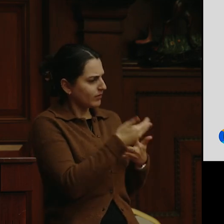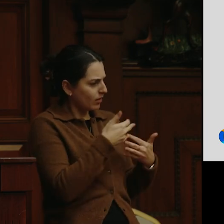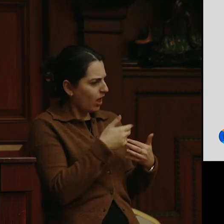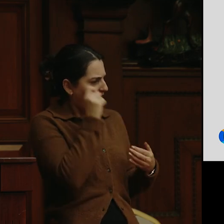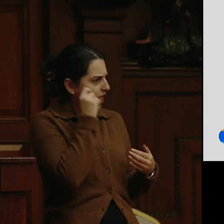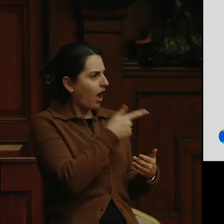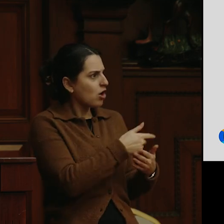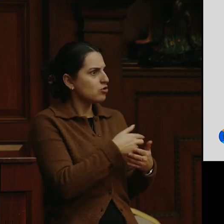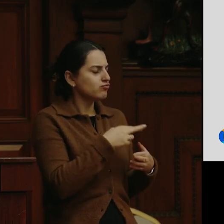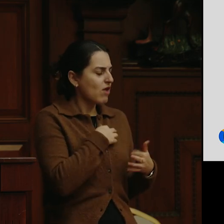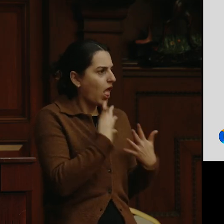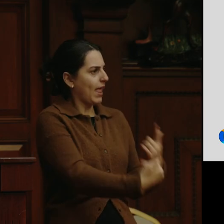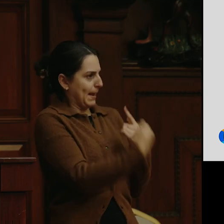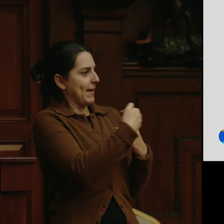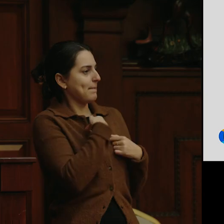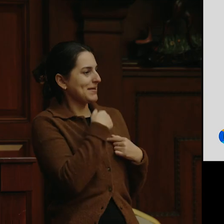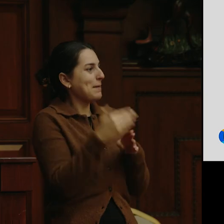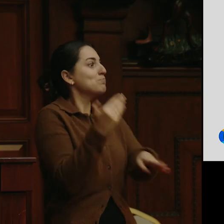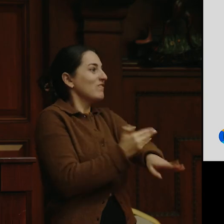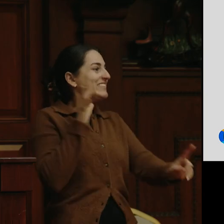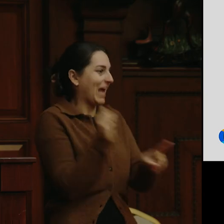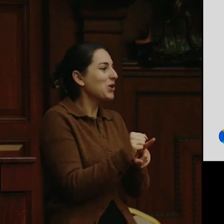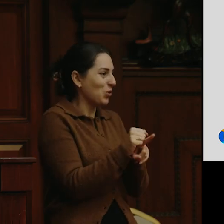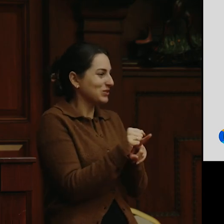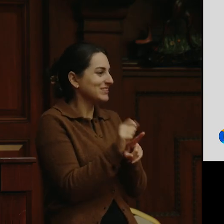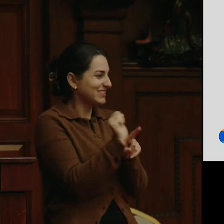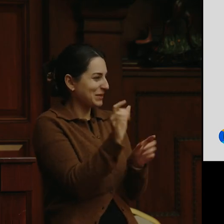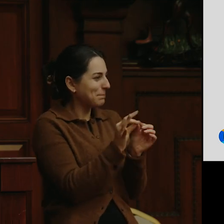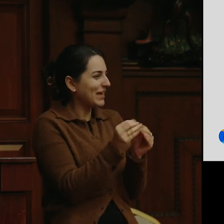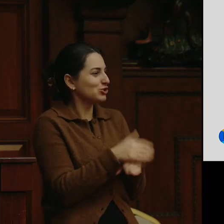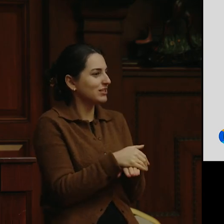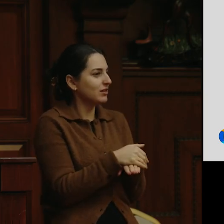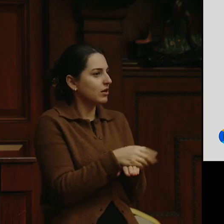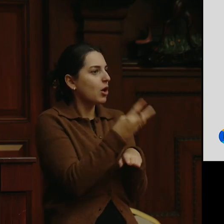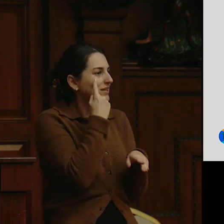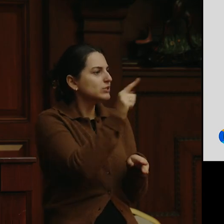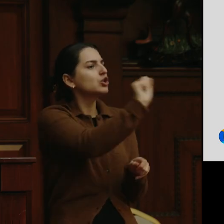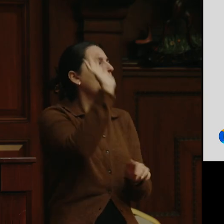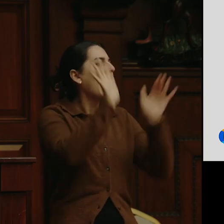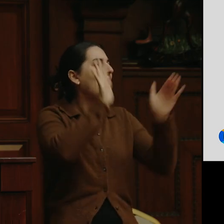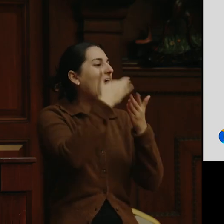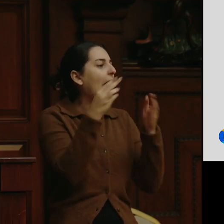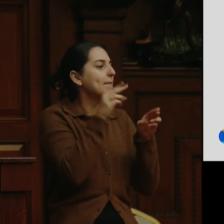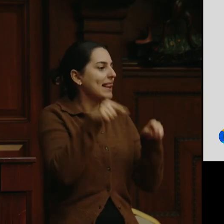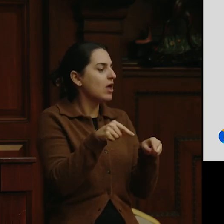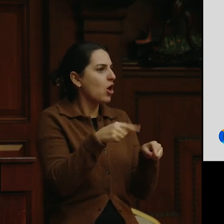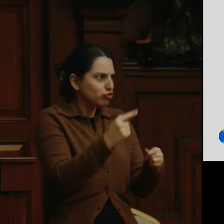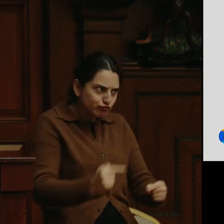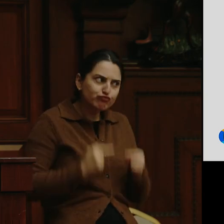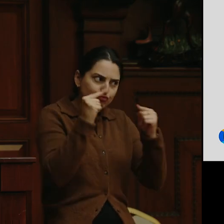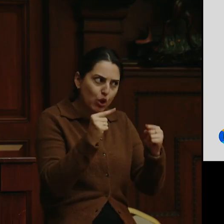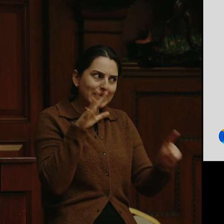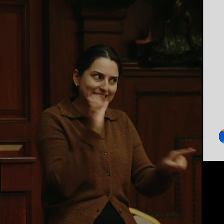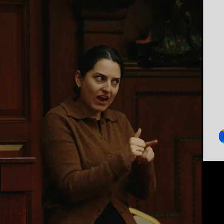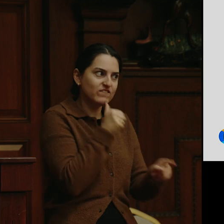I thought really stood out to me, the pre-diagnosis. If I could just get a showing of hands, how many people here really struggled to